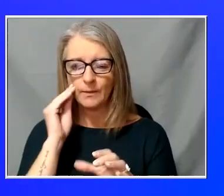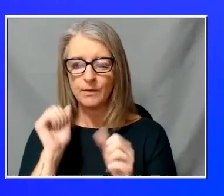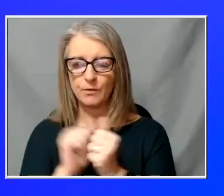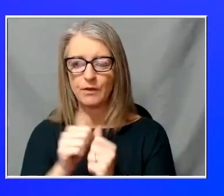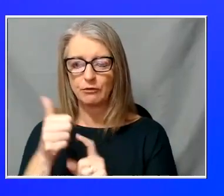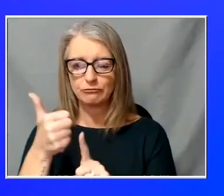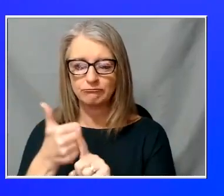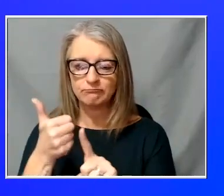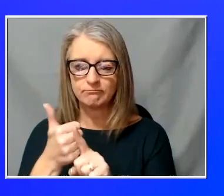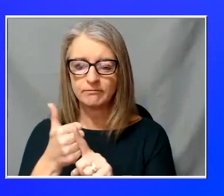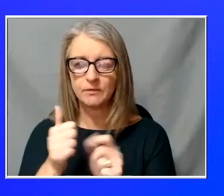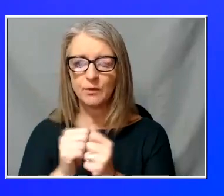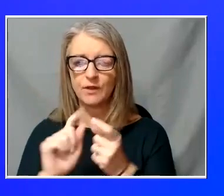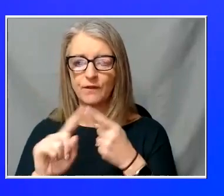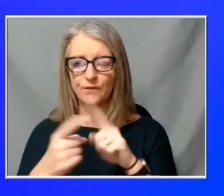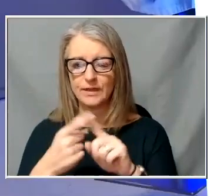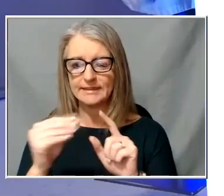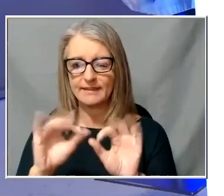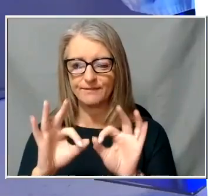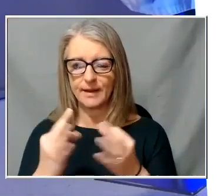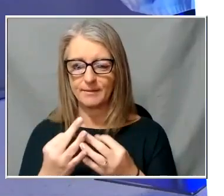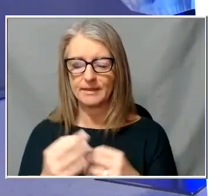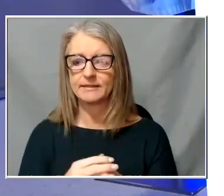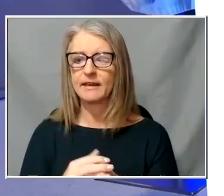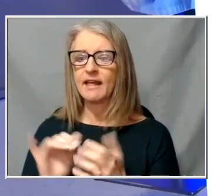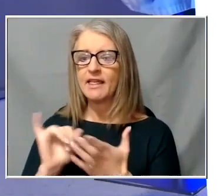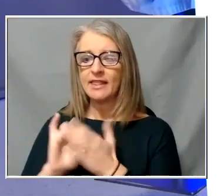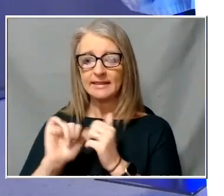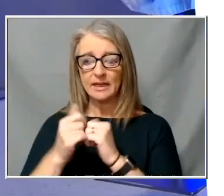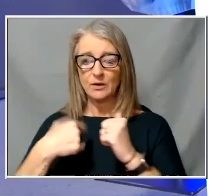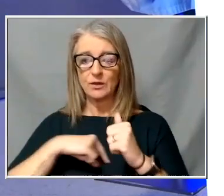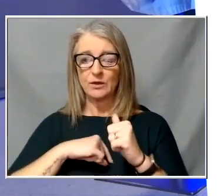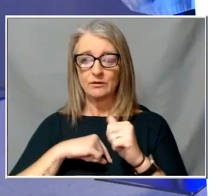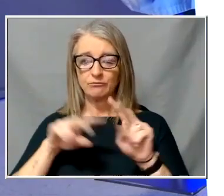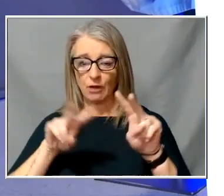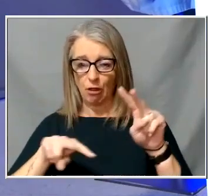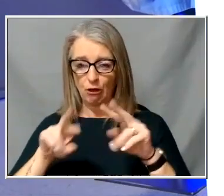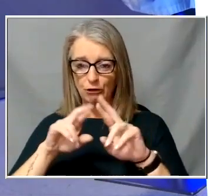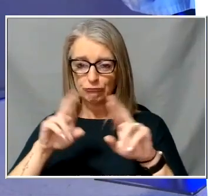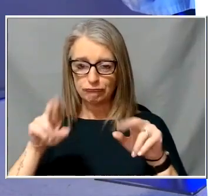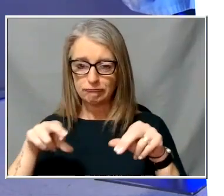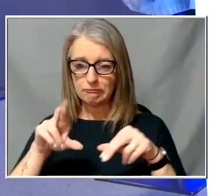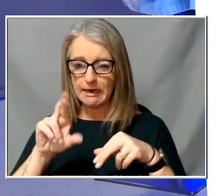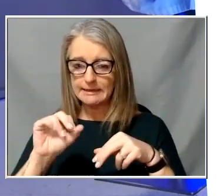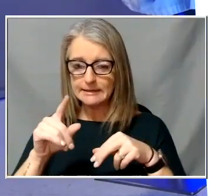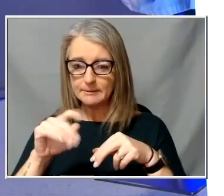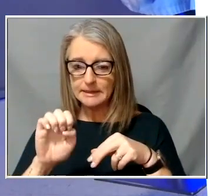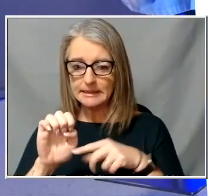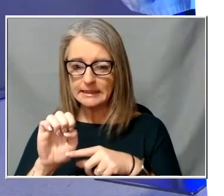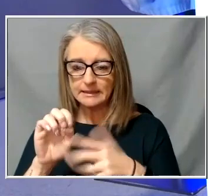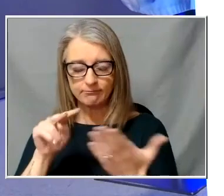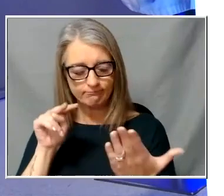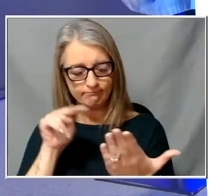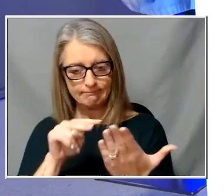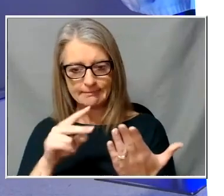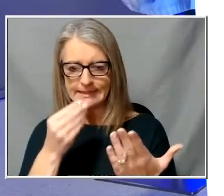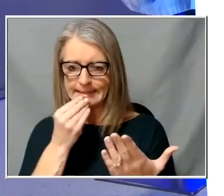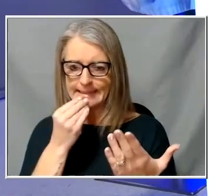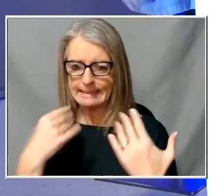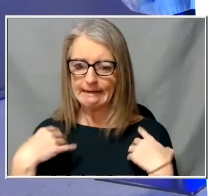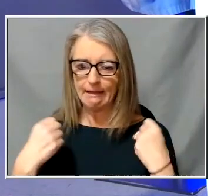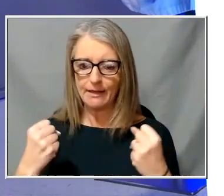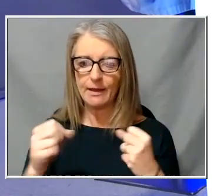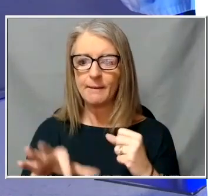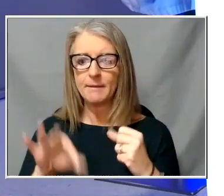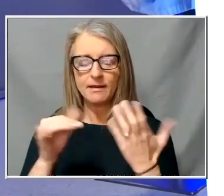and with your friends and your family. Well, and that's how we do it now. We don't just look at a recipe or someone tells us to eat healthy. I love picking up my